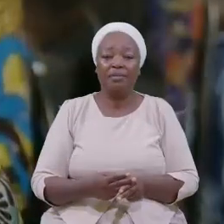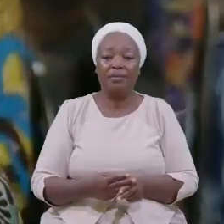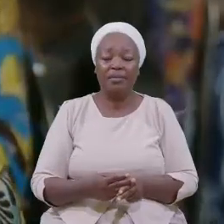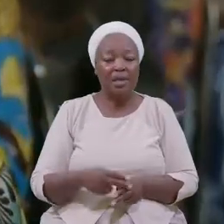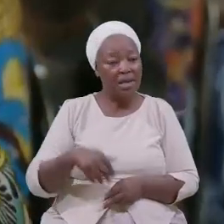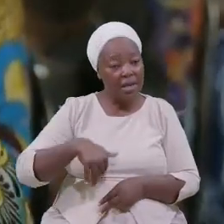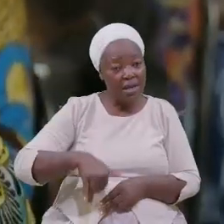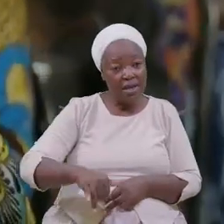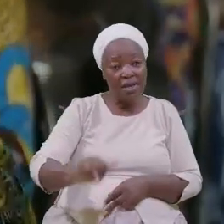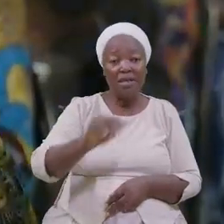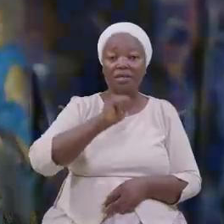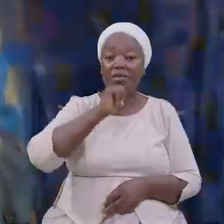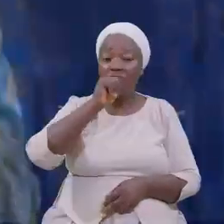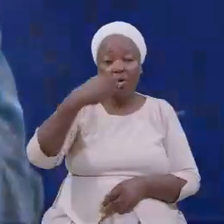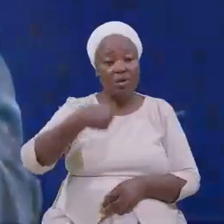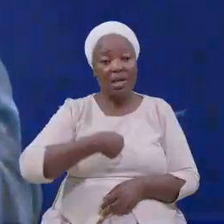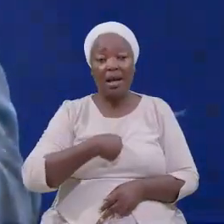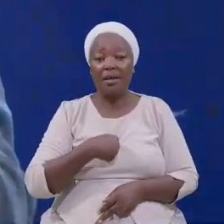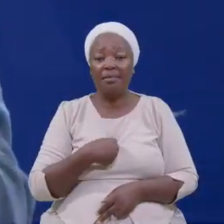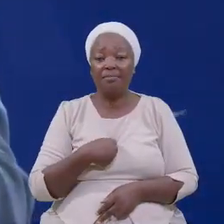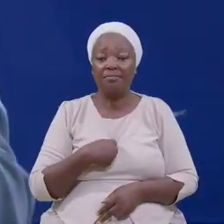Yet not I.